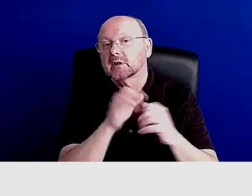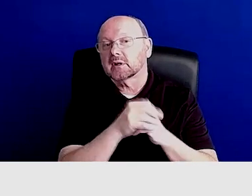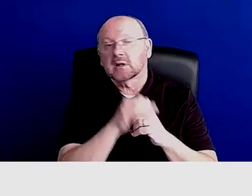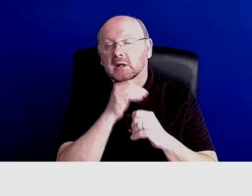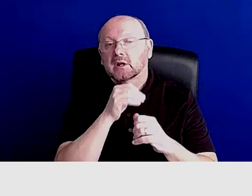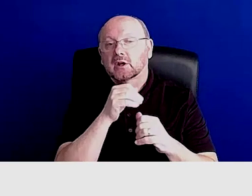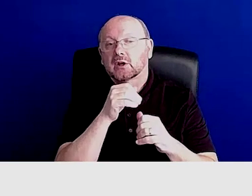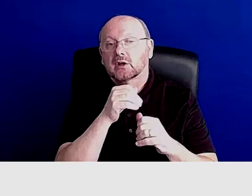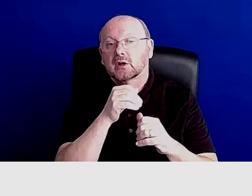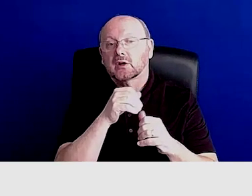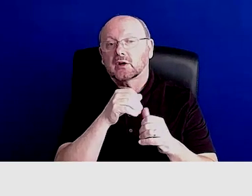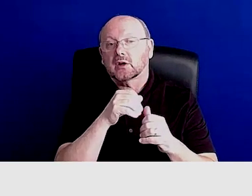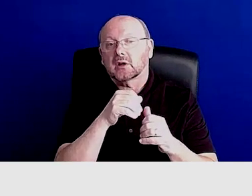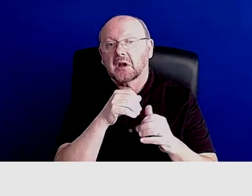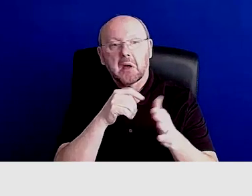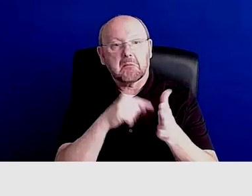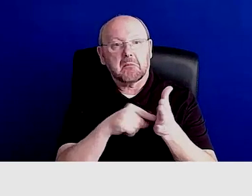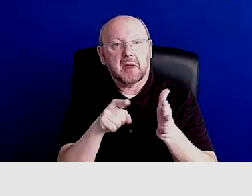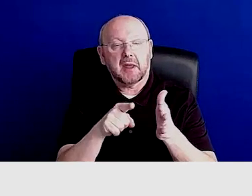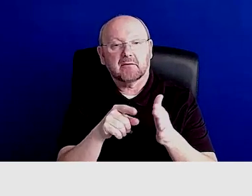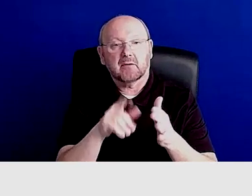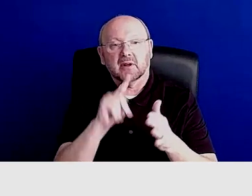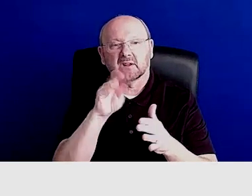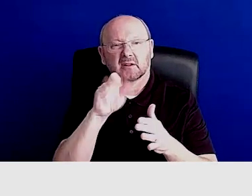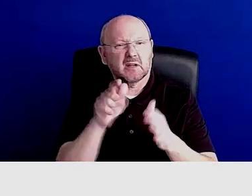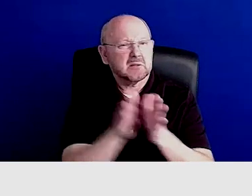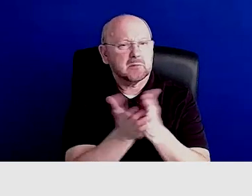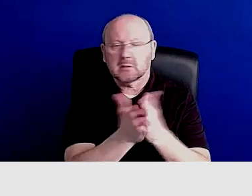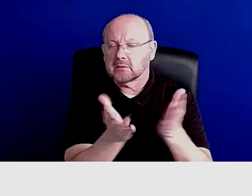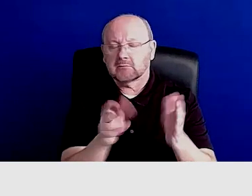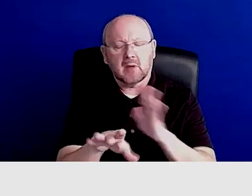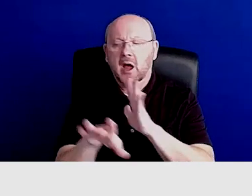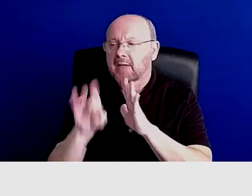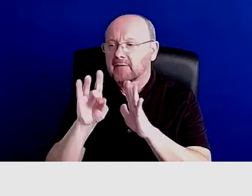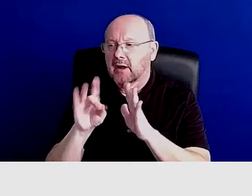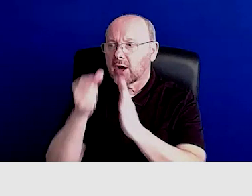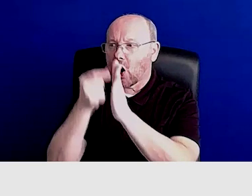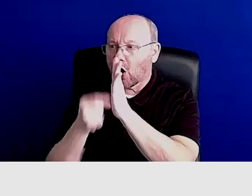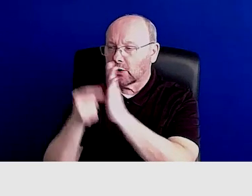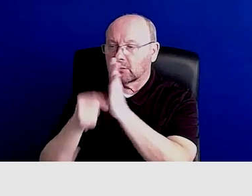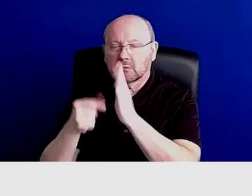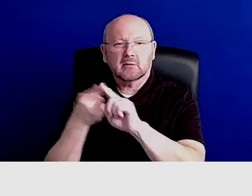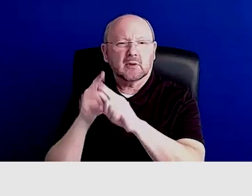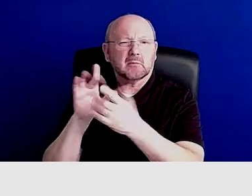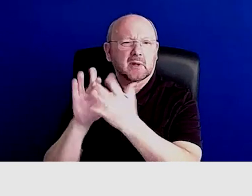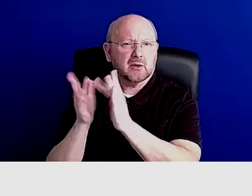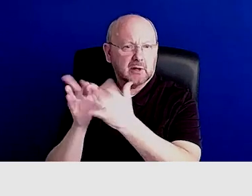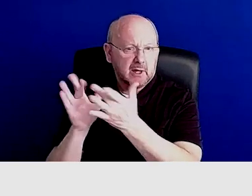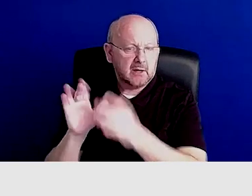textbook. What I do is I just find articles from the web, from the library,